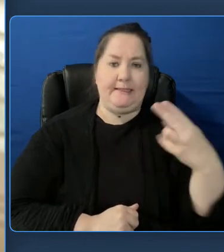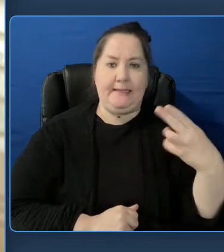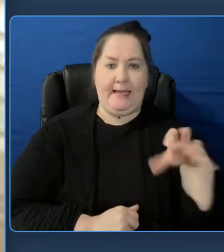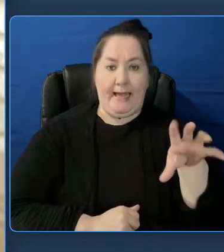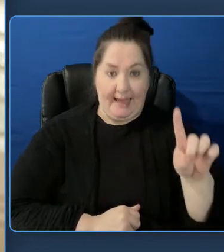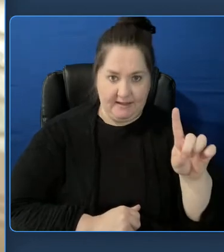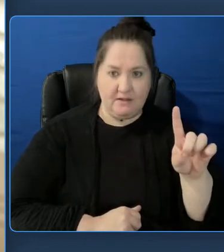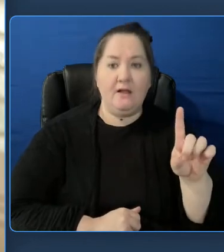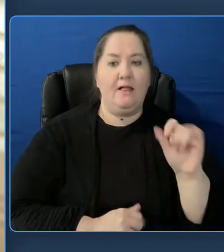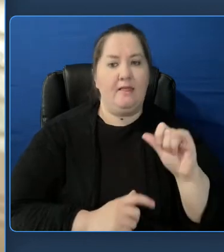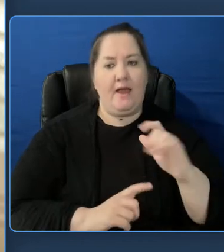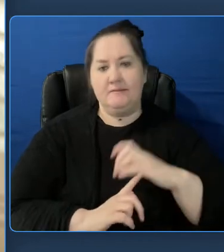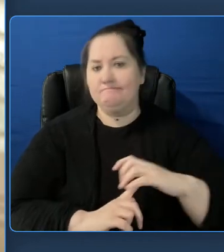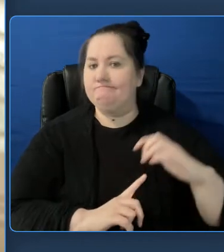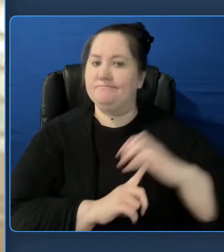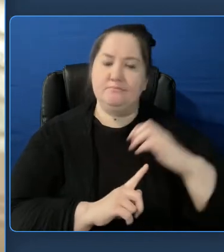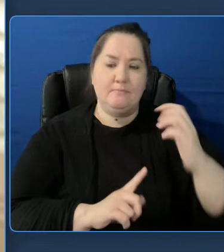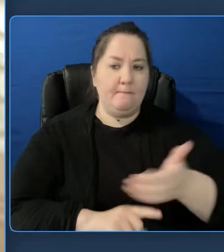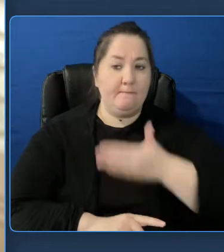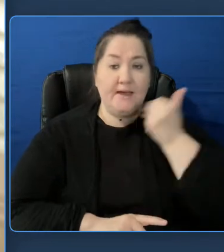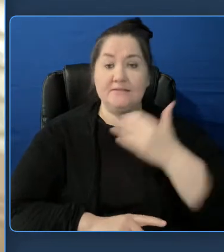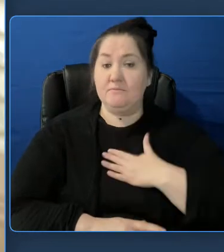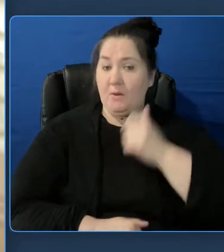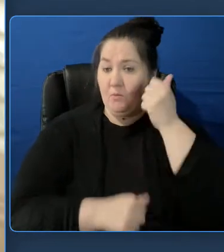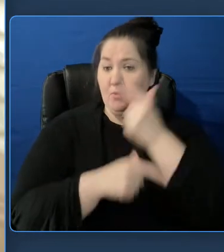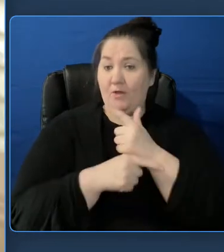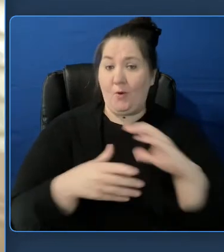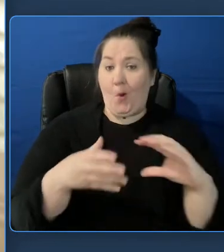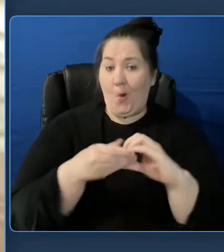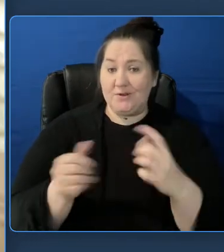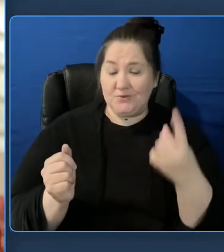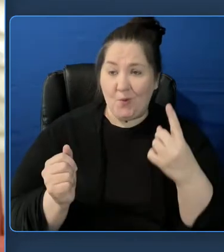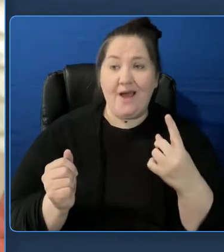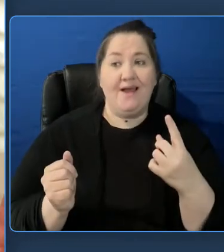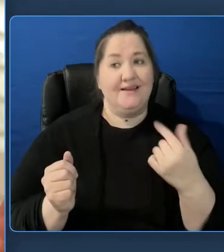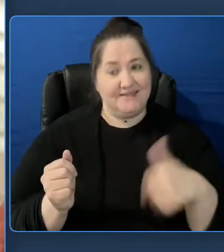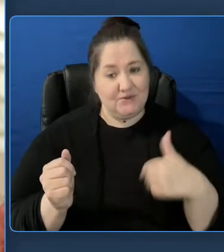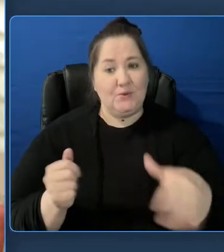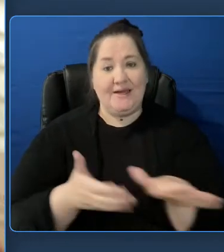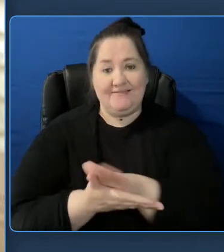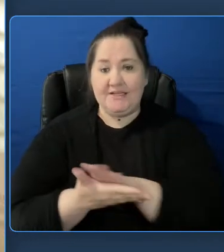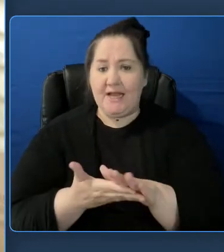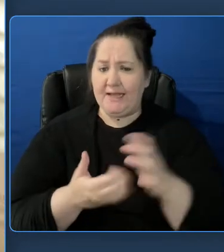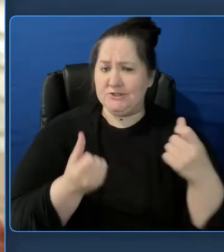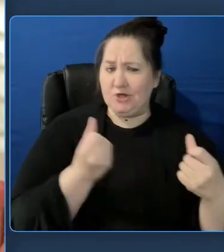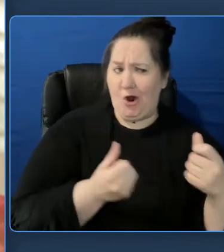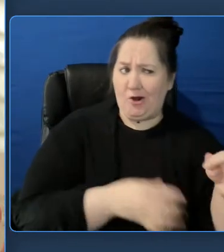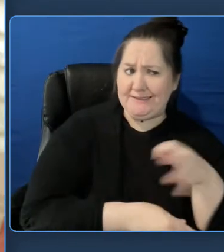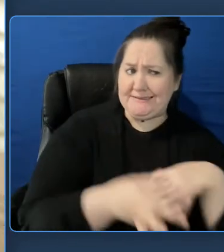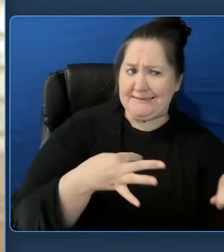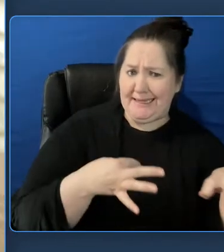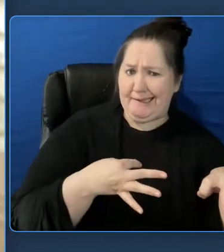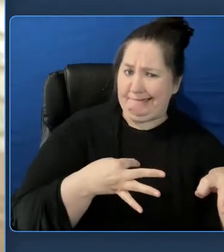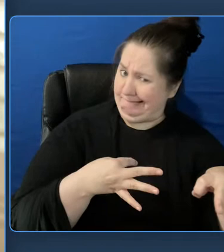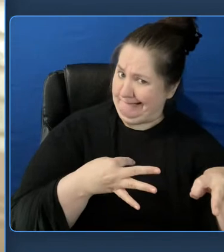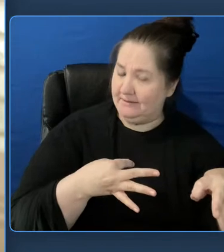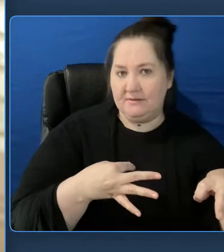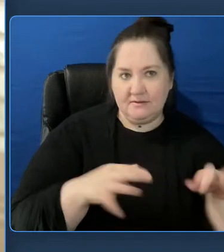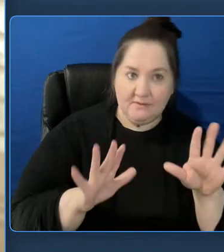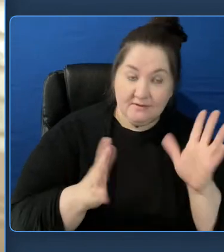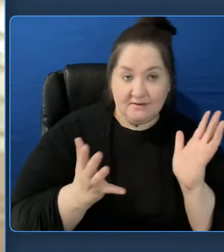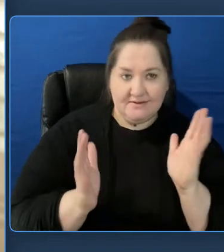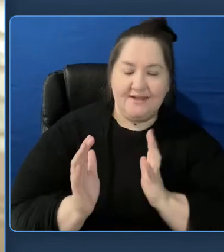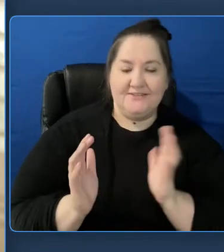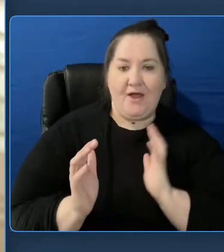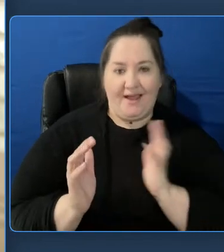to be the best solution. My brother actually owns one. He could have a really nice car, you know,